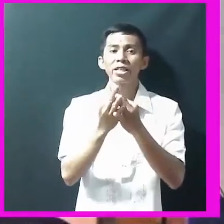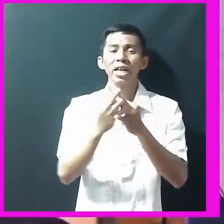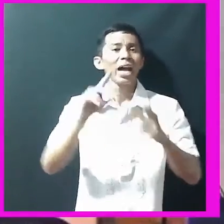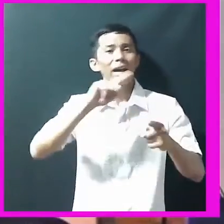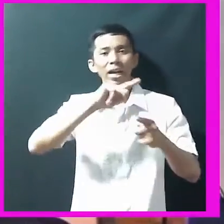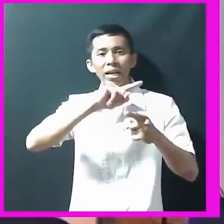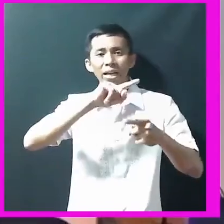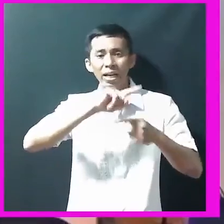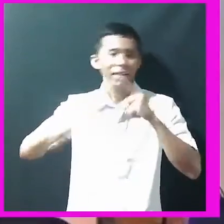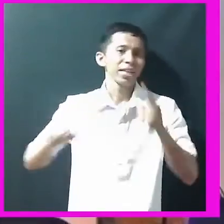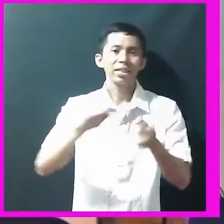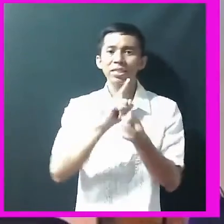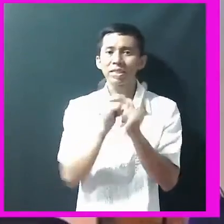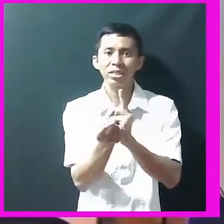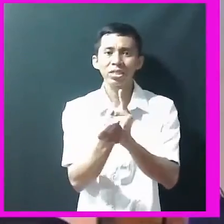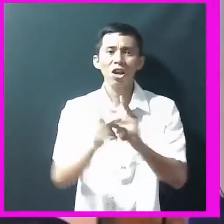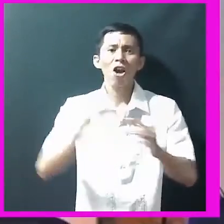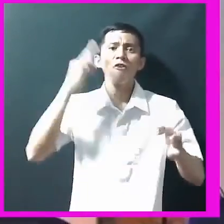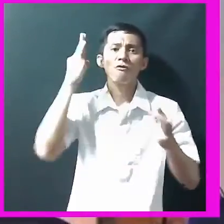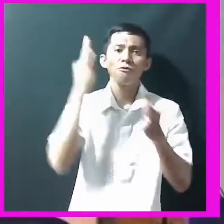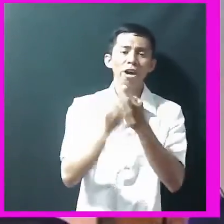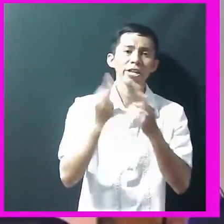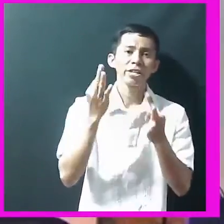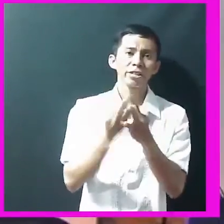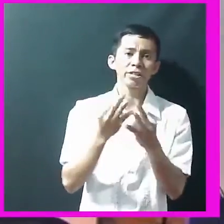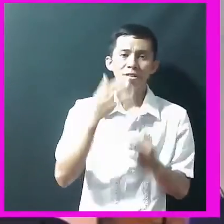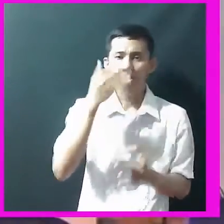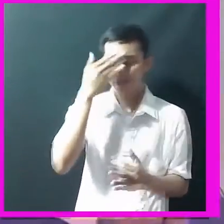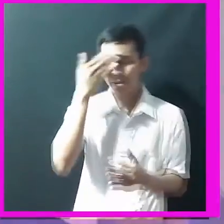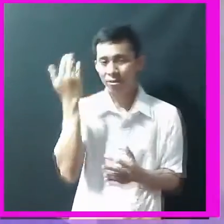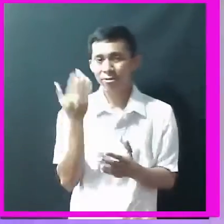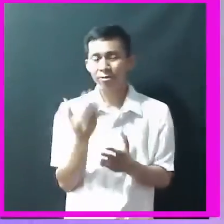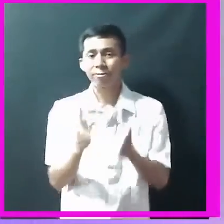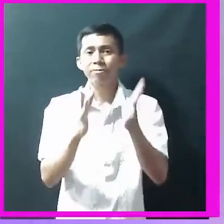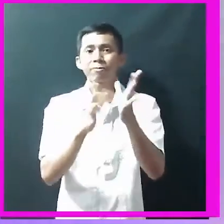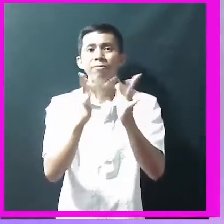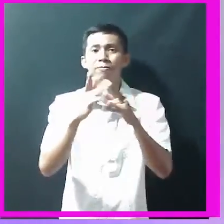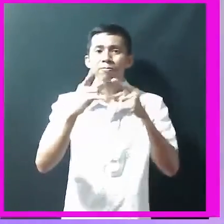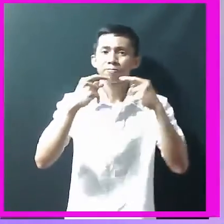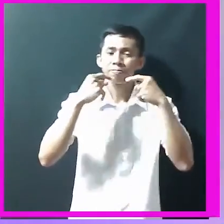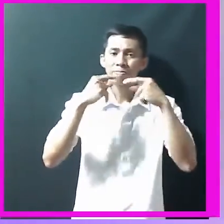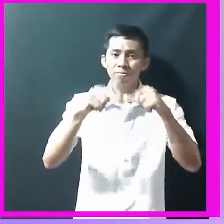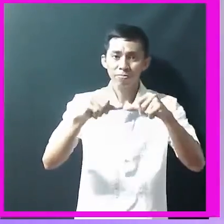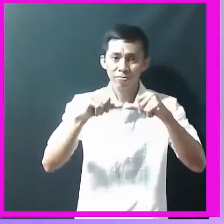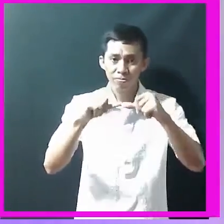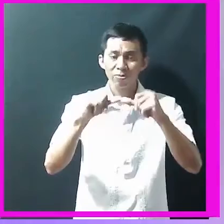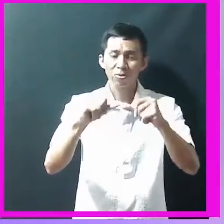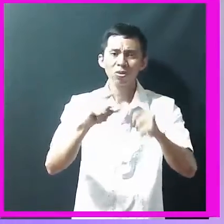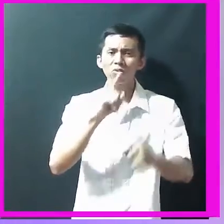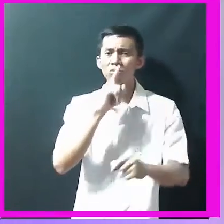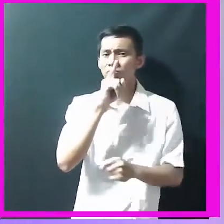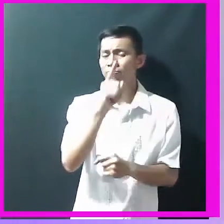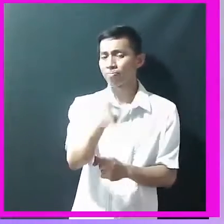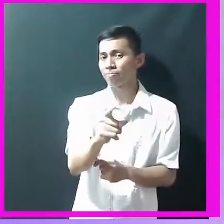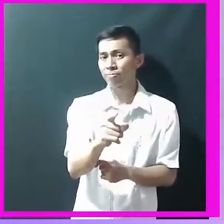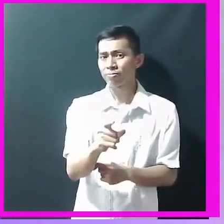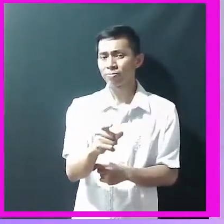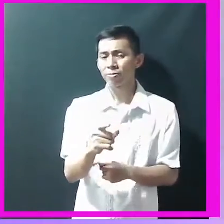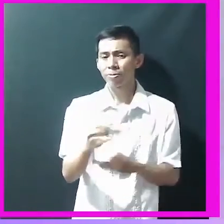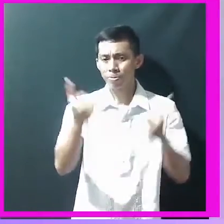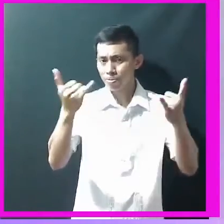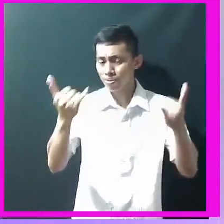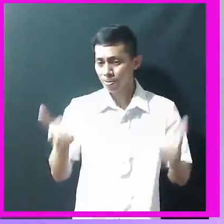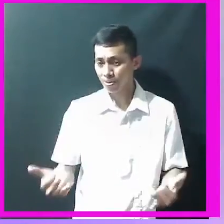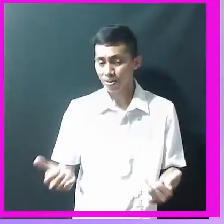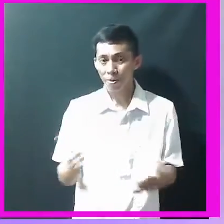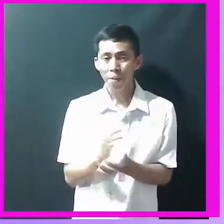immovable. It means this is why that the Bible is still relevant to this very day. It